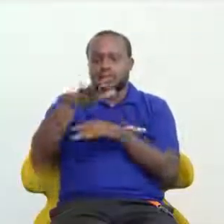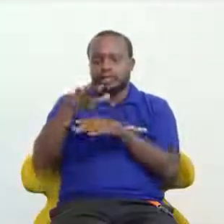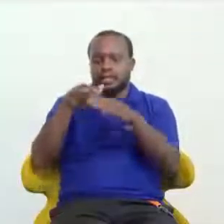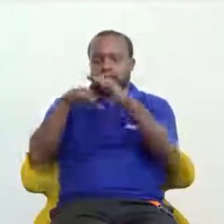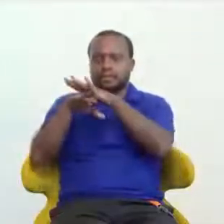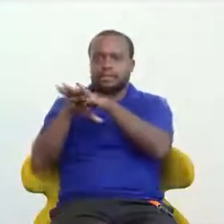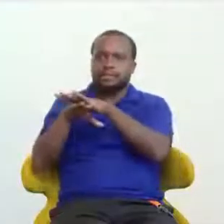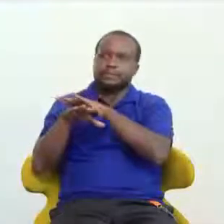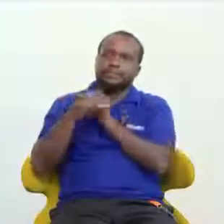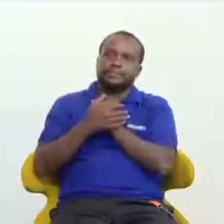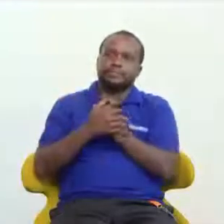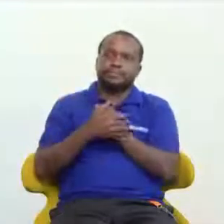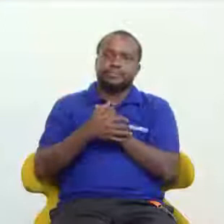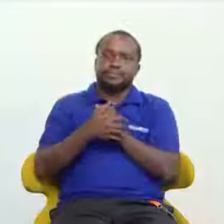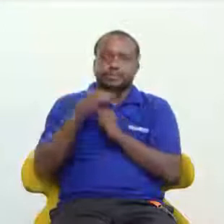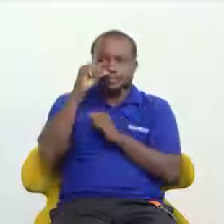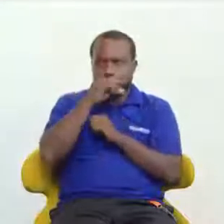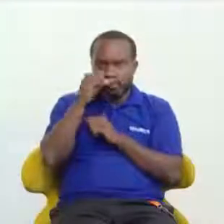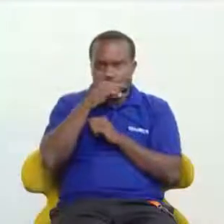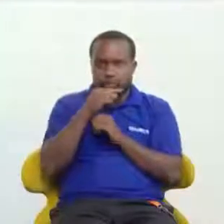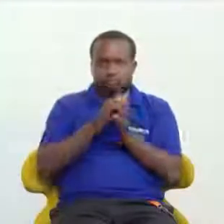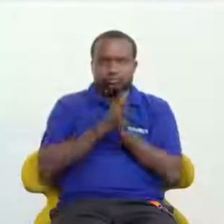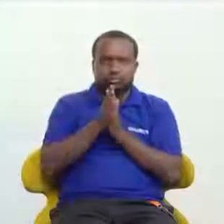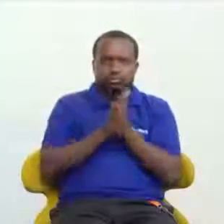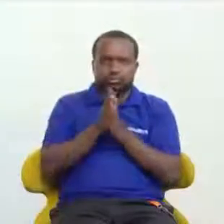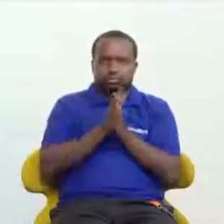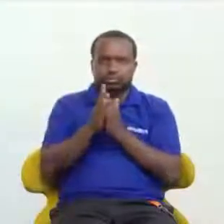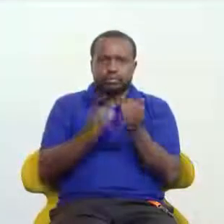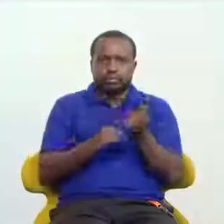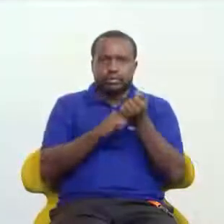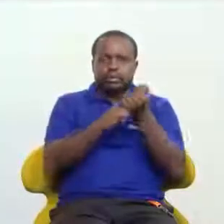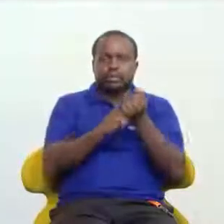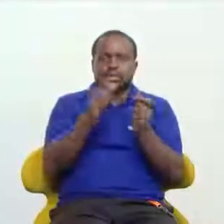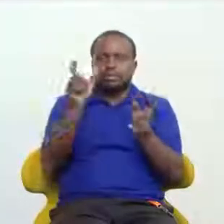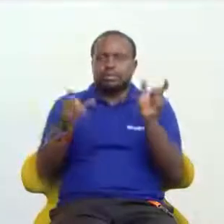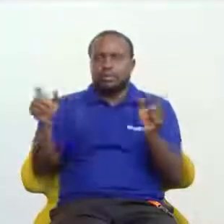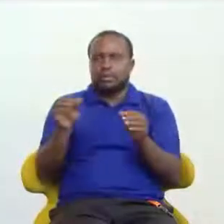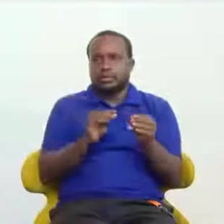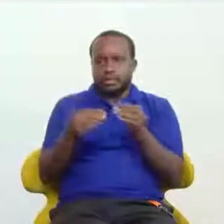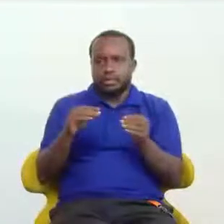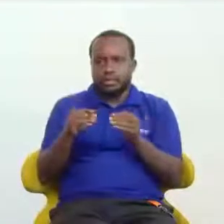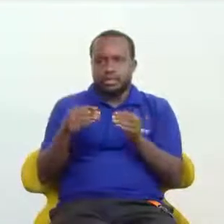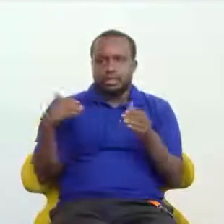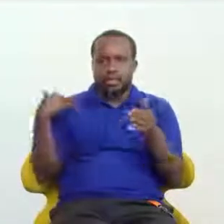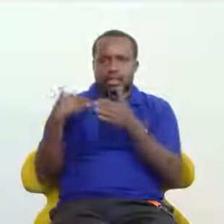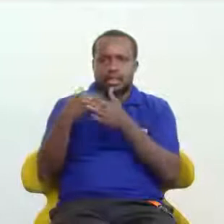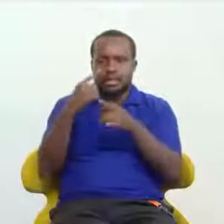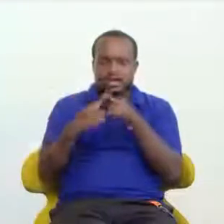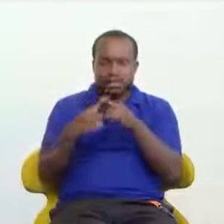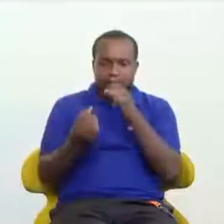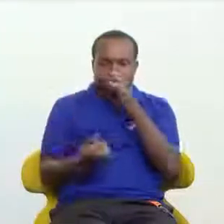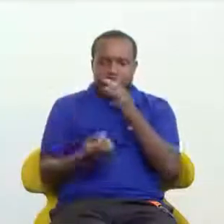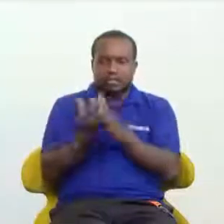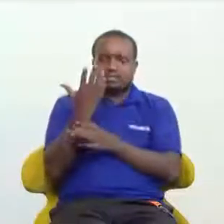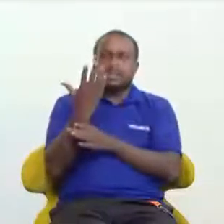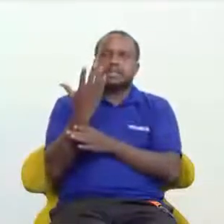Google is passionate about supporting people with disabilities. And in the past year, we've created a first non-US